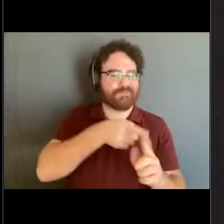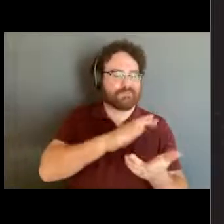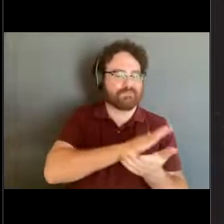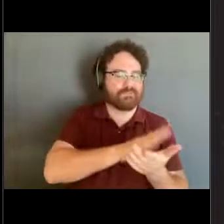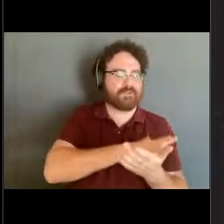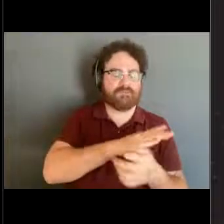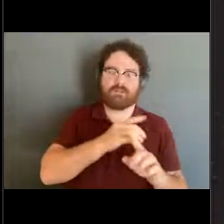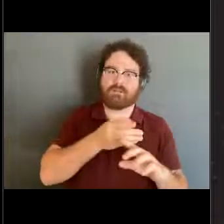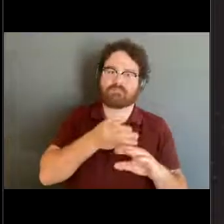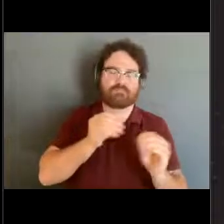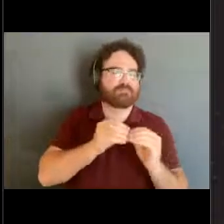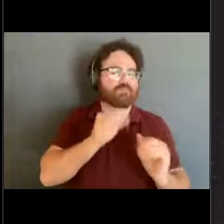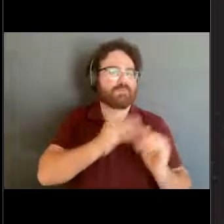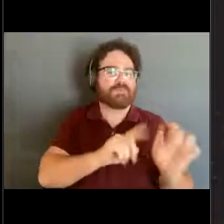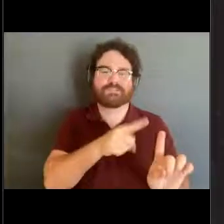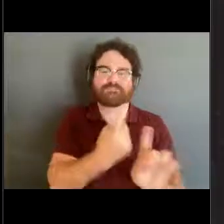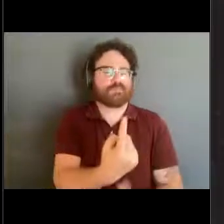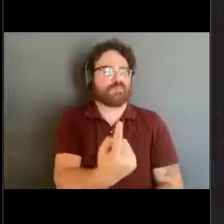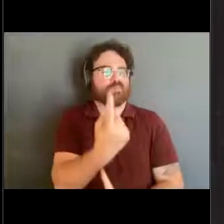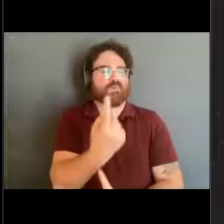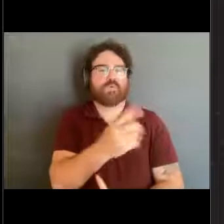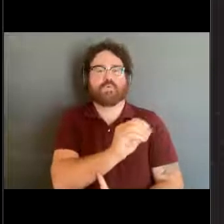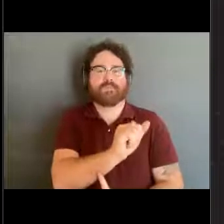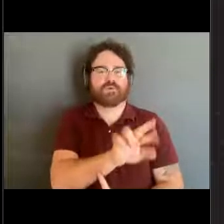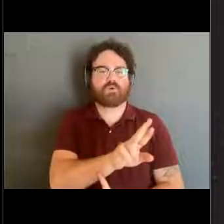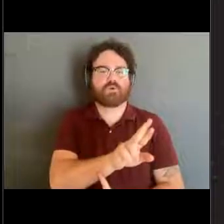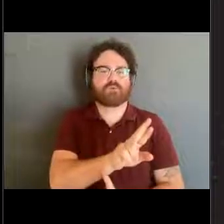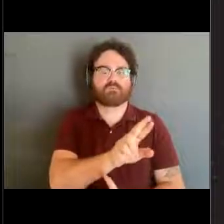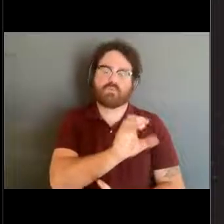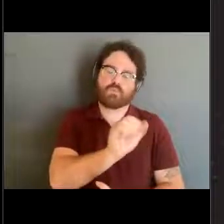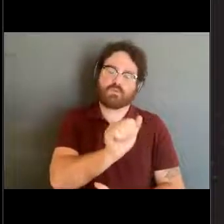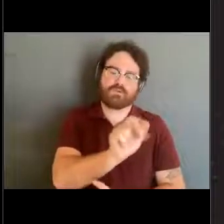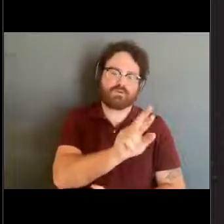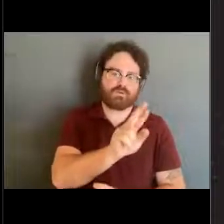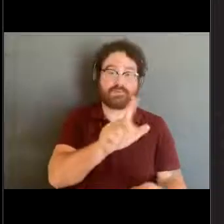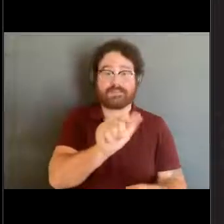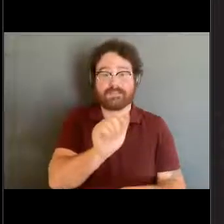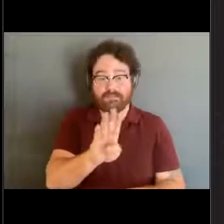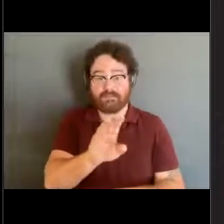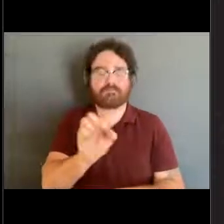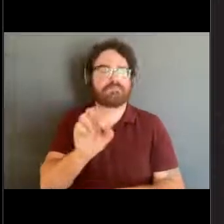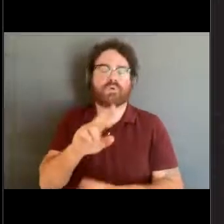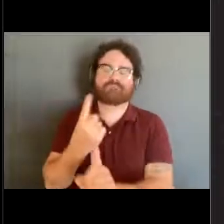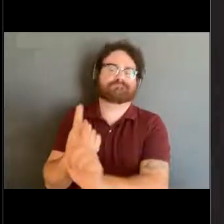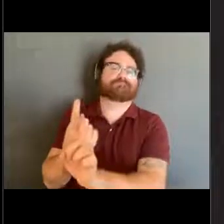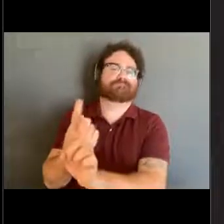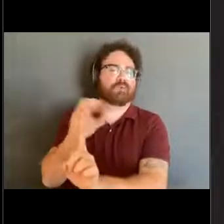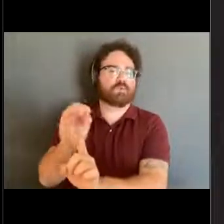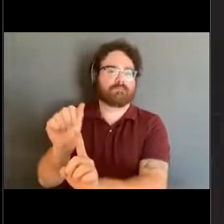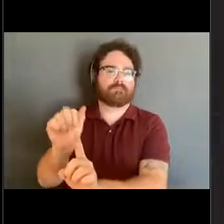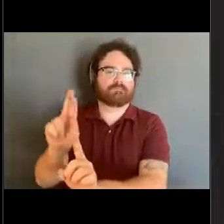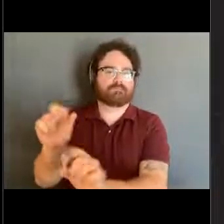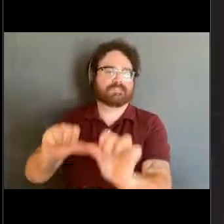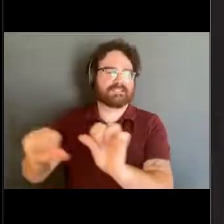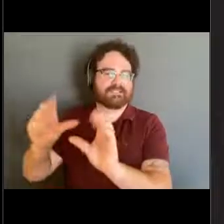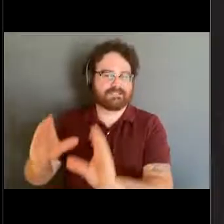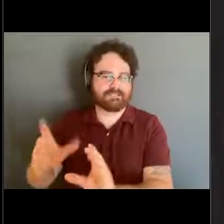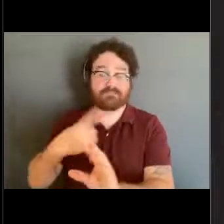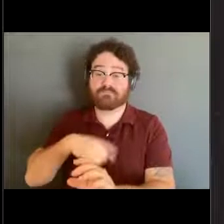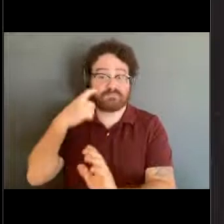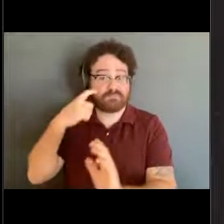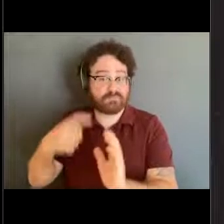lab or a single OAR scientist. They extend across the line offices in NOAA, they